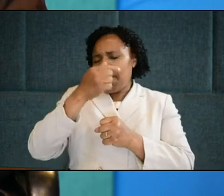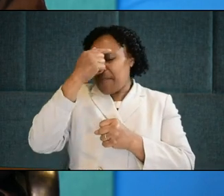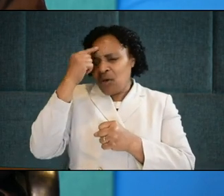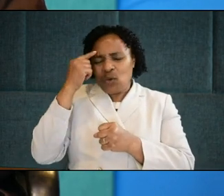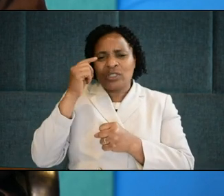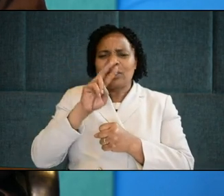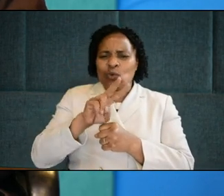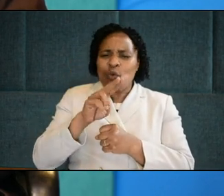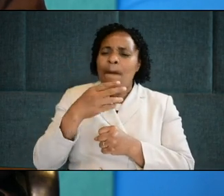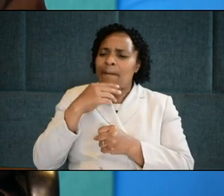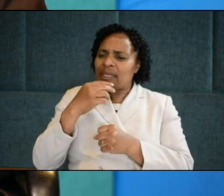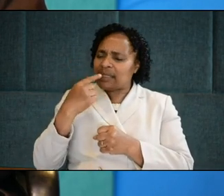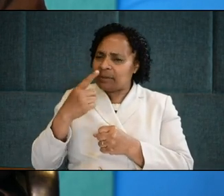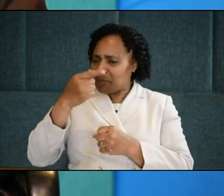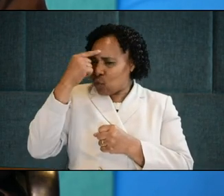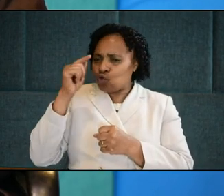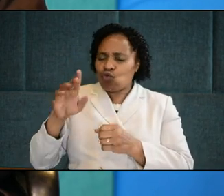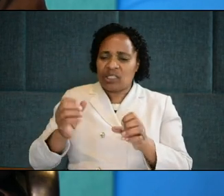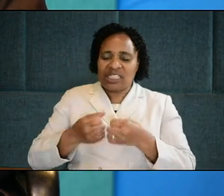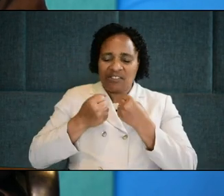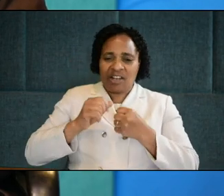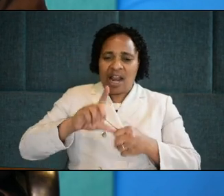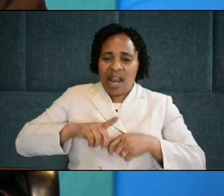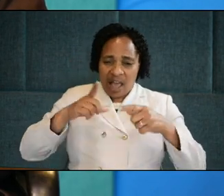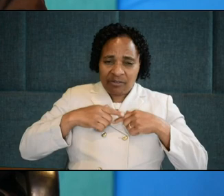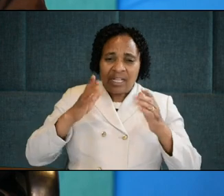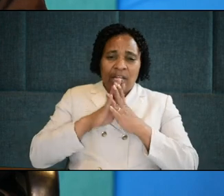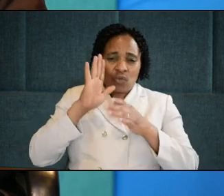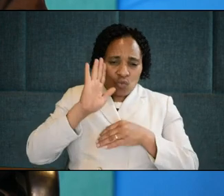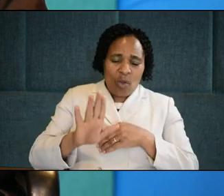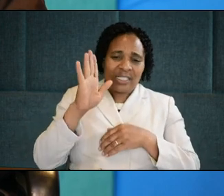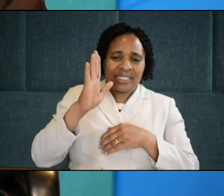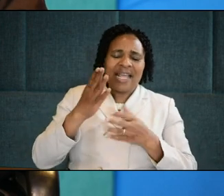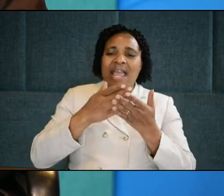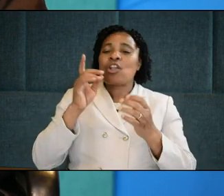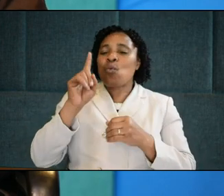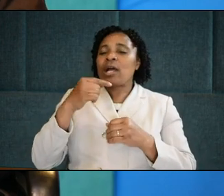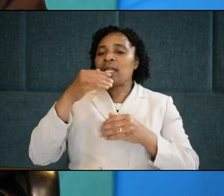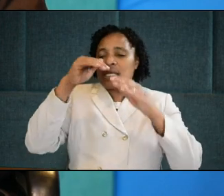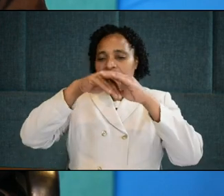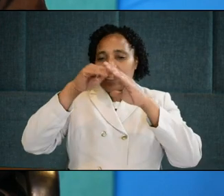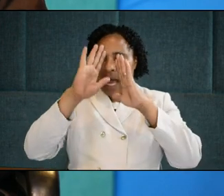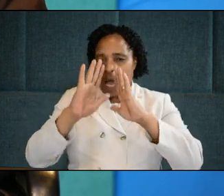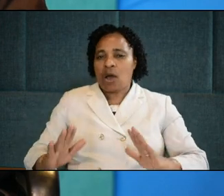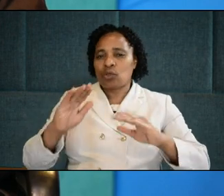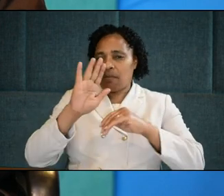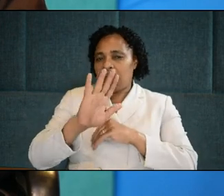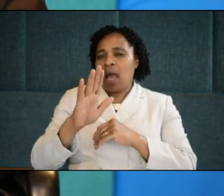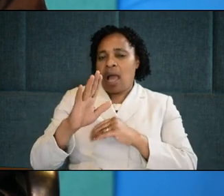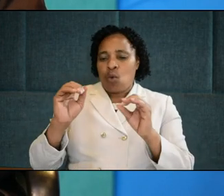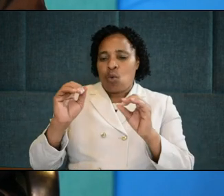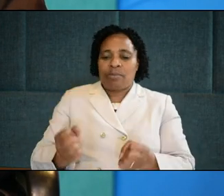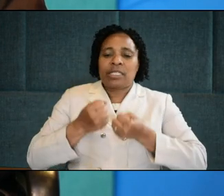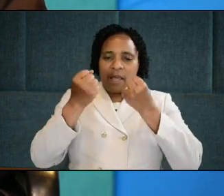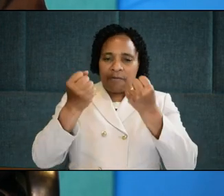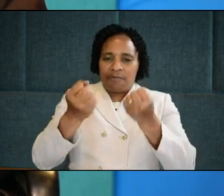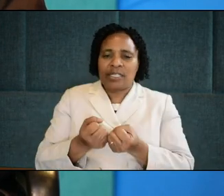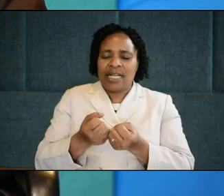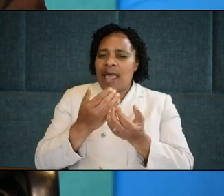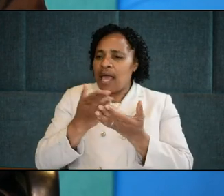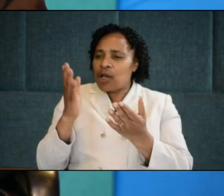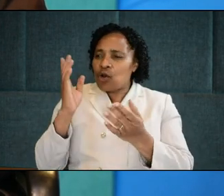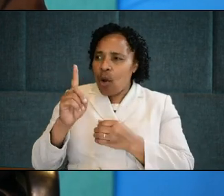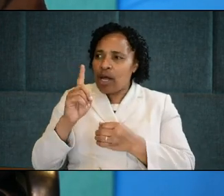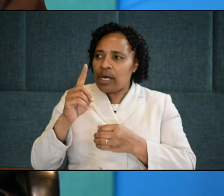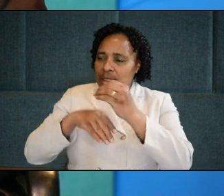saved our lives for yours. Anyone who's in your house, we will spare. If anyone gets out of the house,